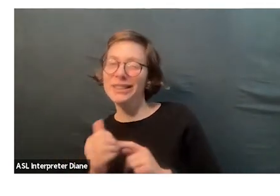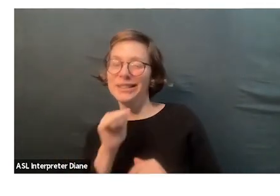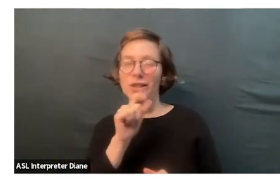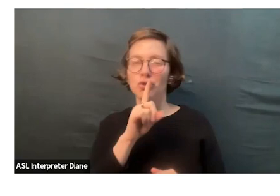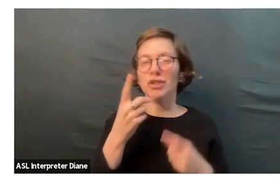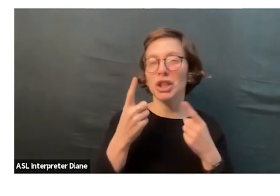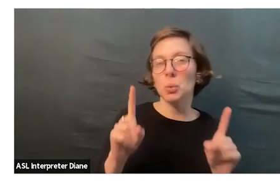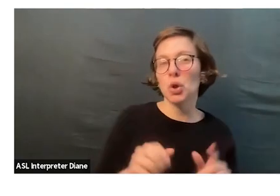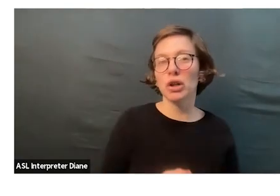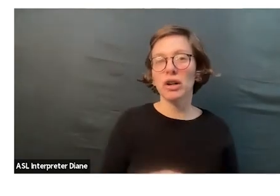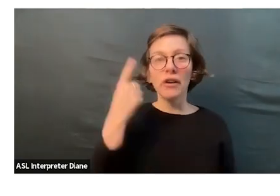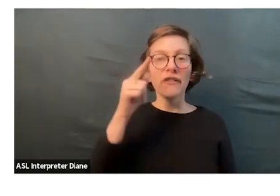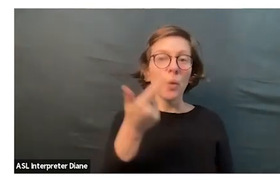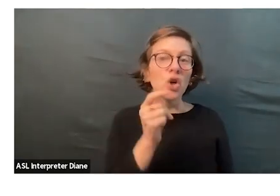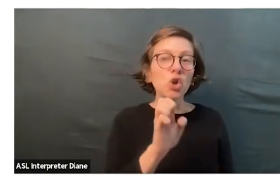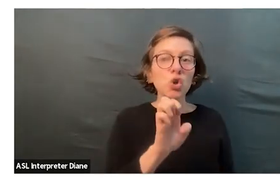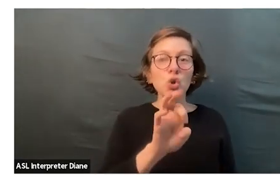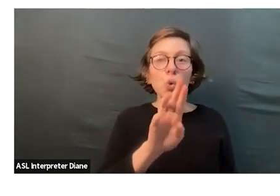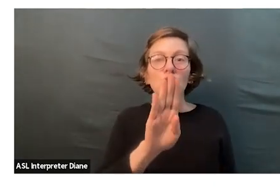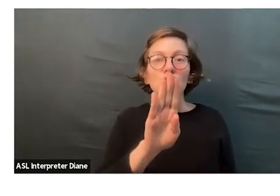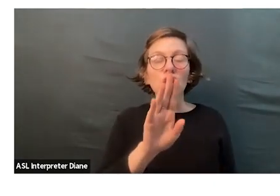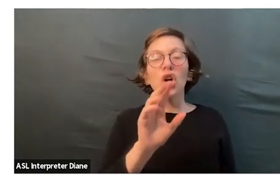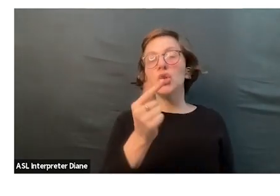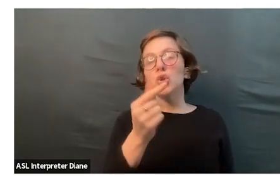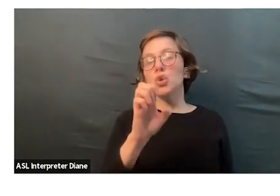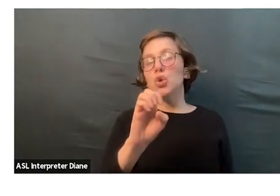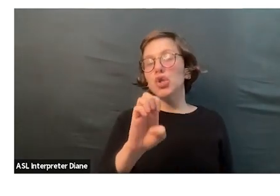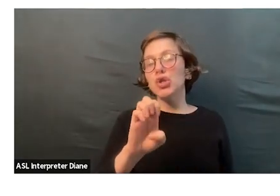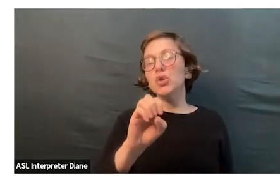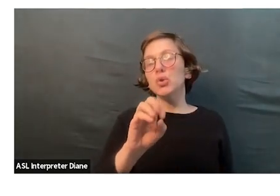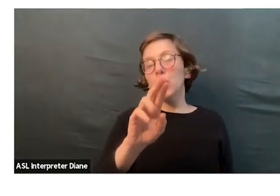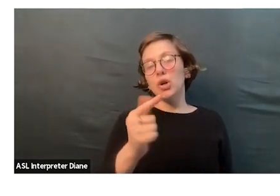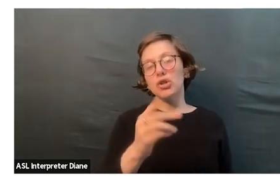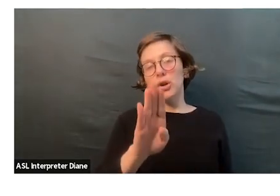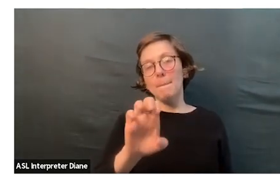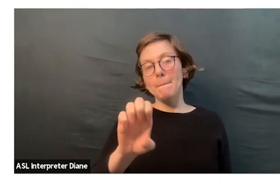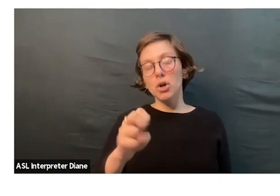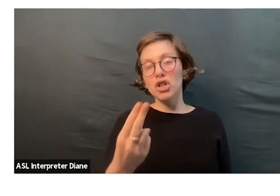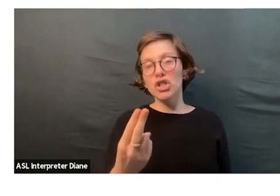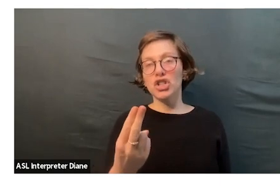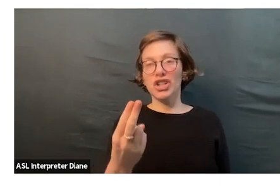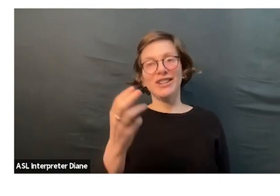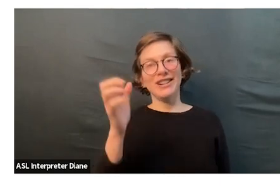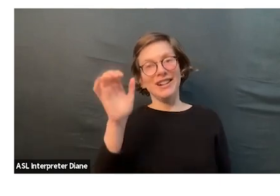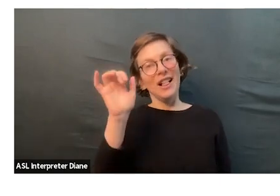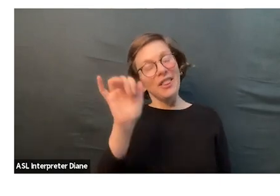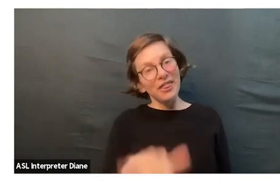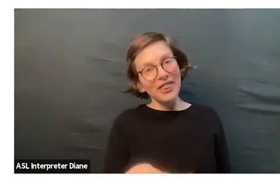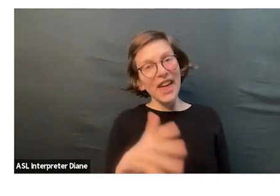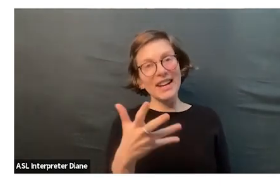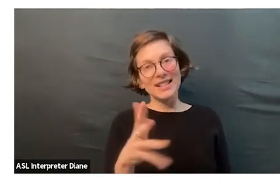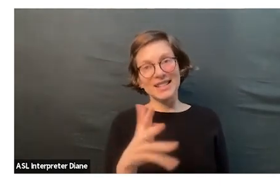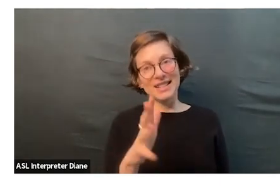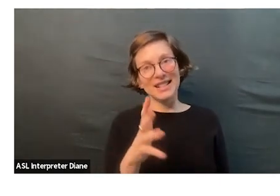missions or imperialism. But in that sense, if the US started off as an extension